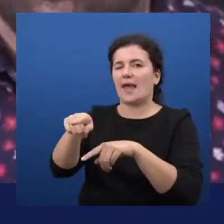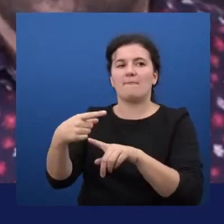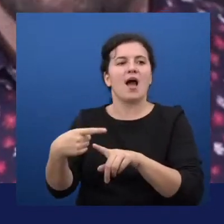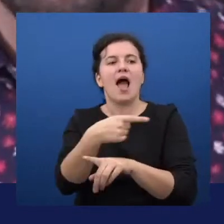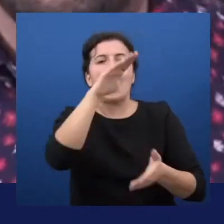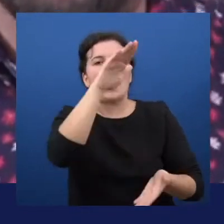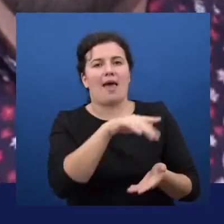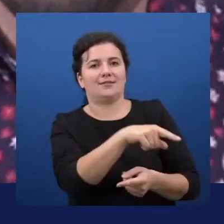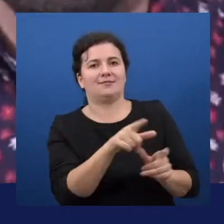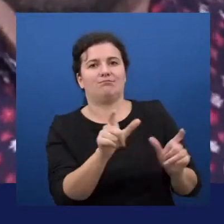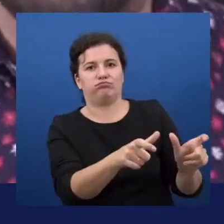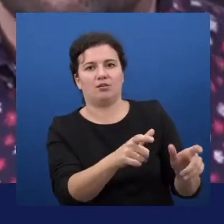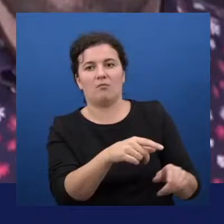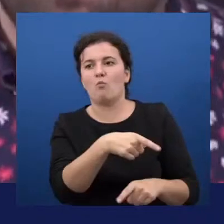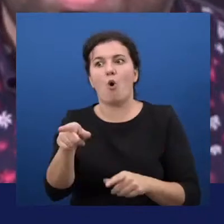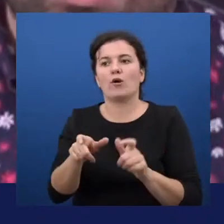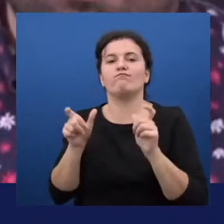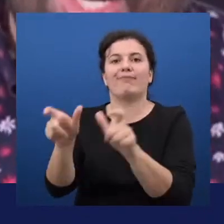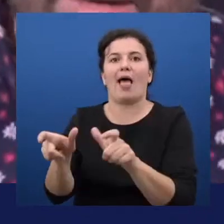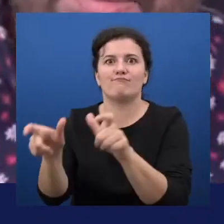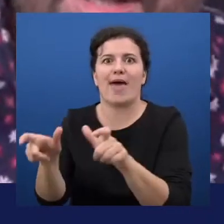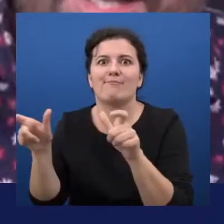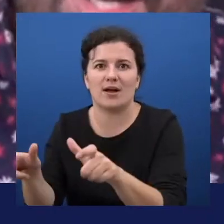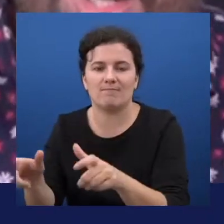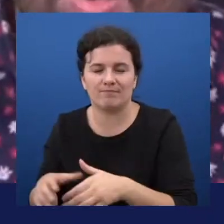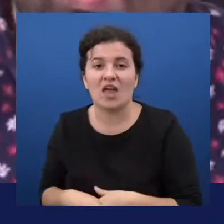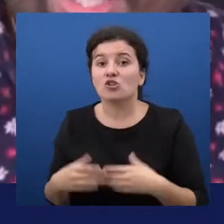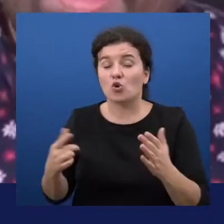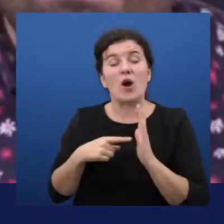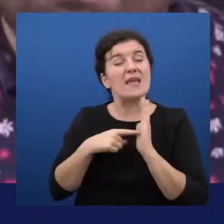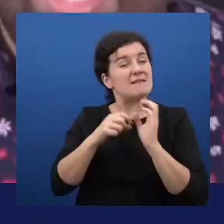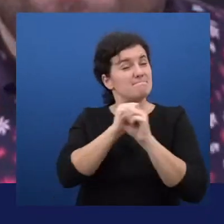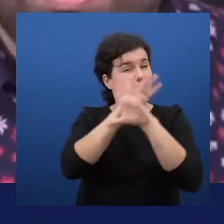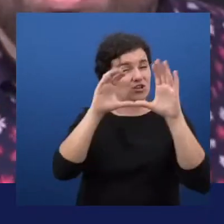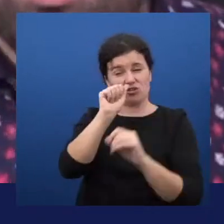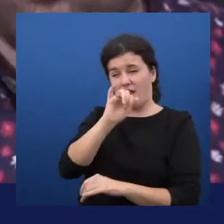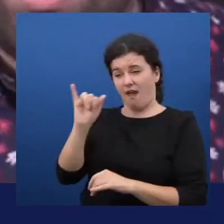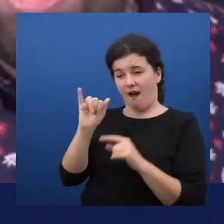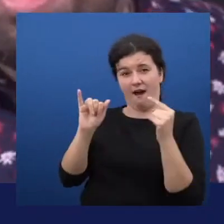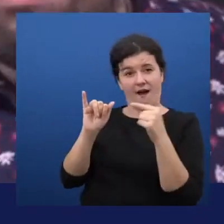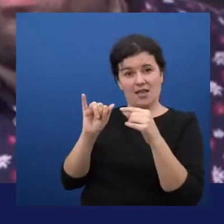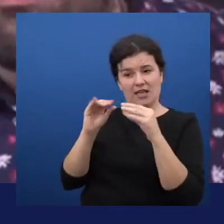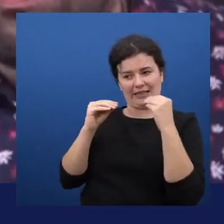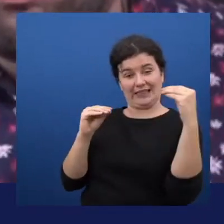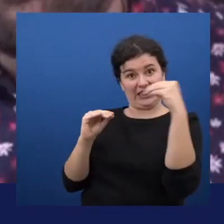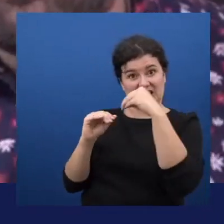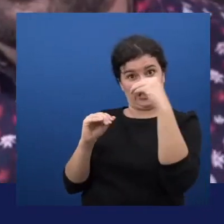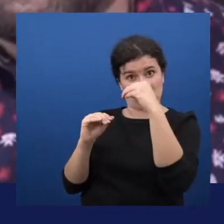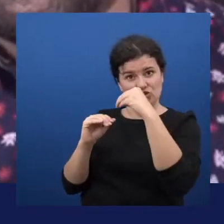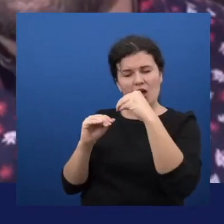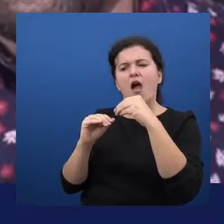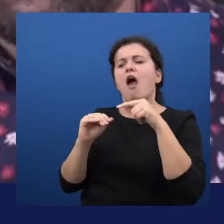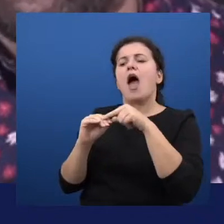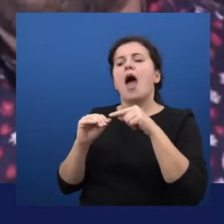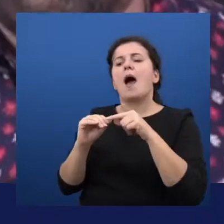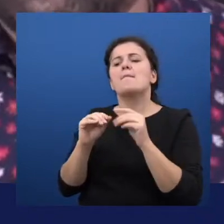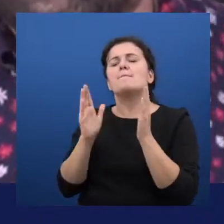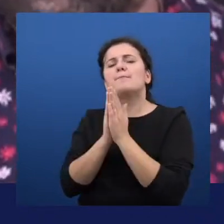model to tell us where we should go find crime. Well, if I use their data, what do you think it's going to